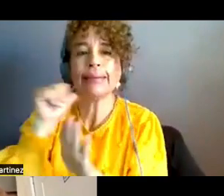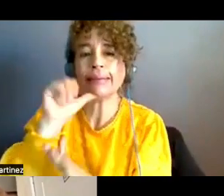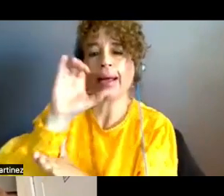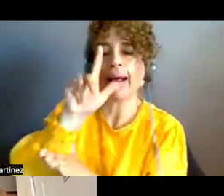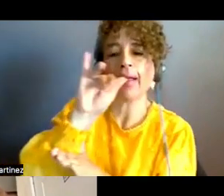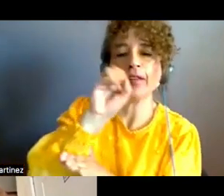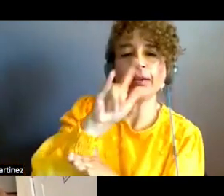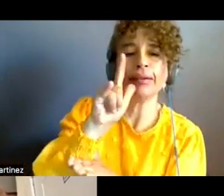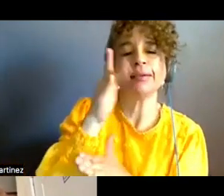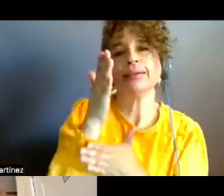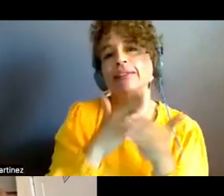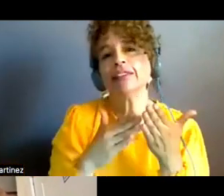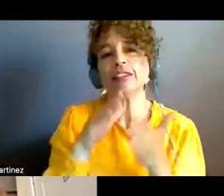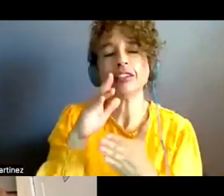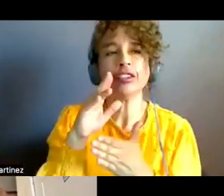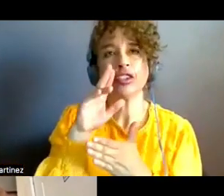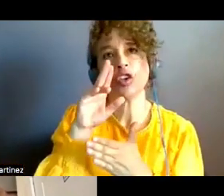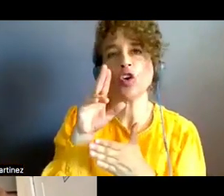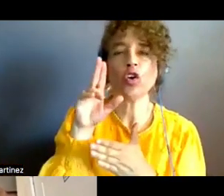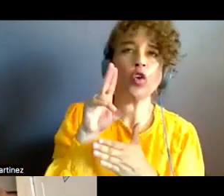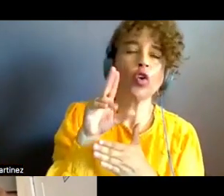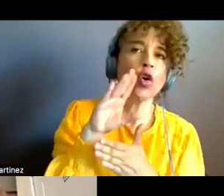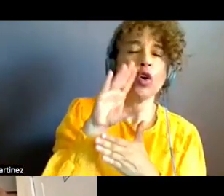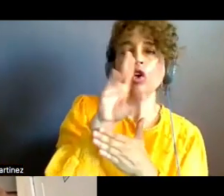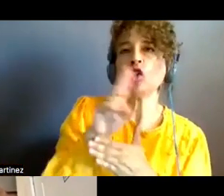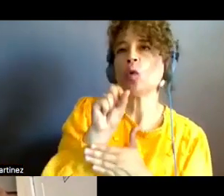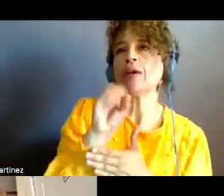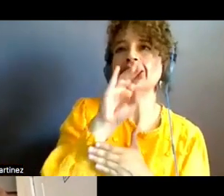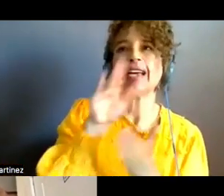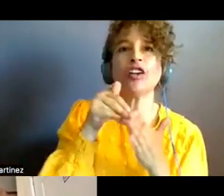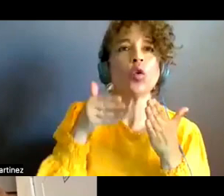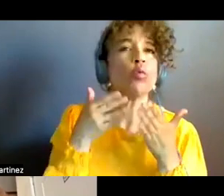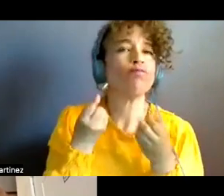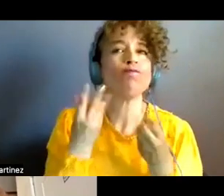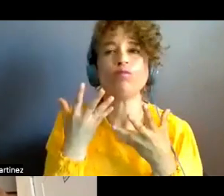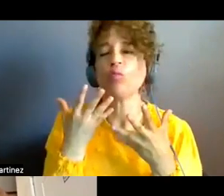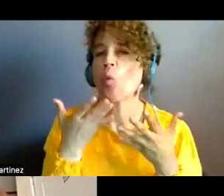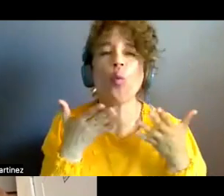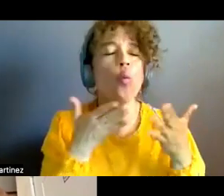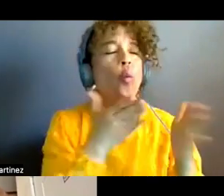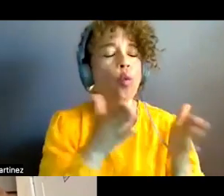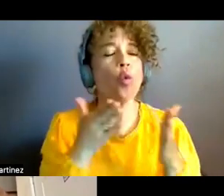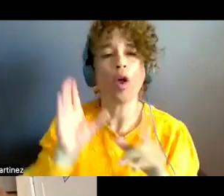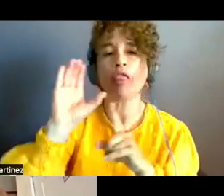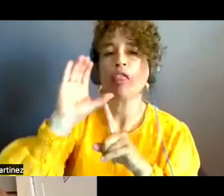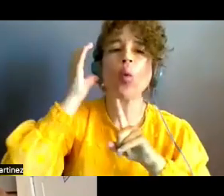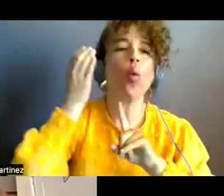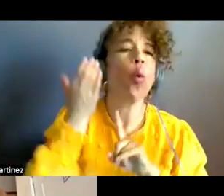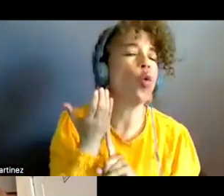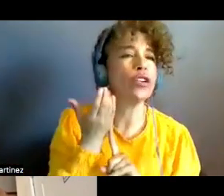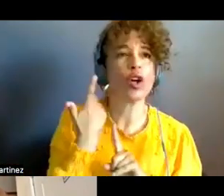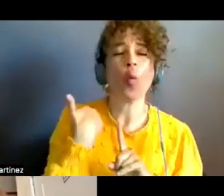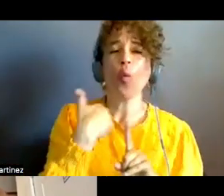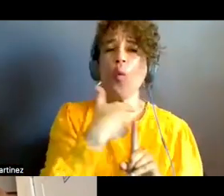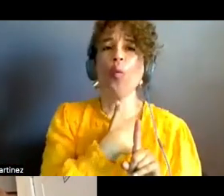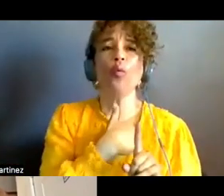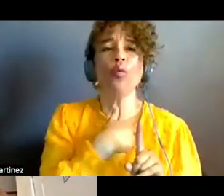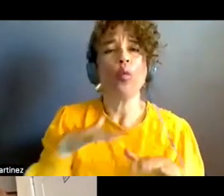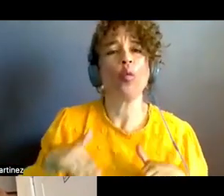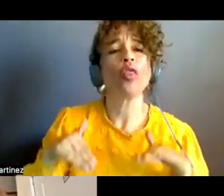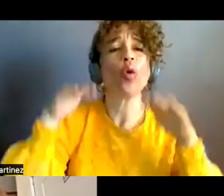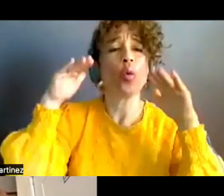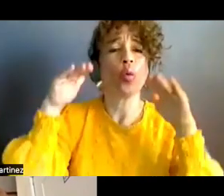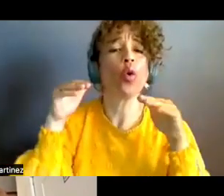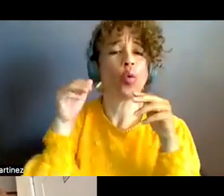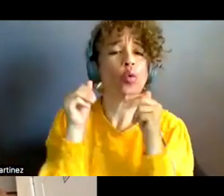music in such a Eurocentric way to talk about, you know, the culture that we have grown with, you